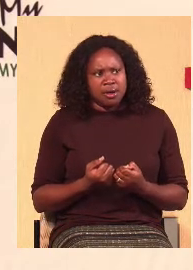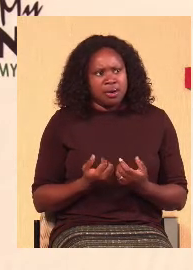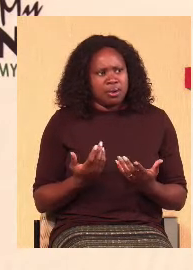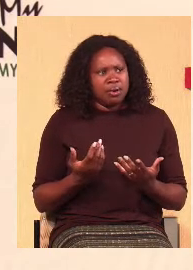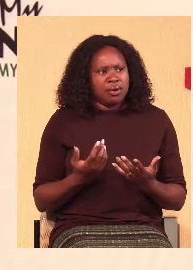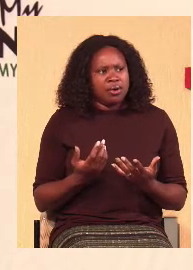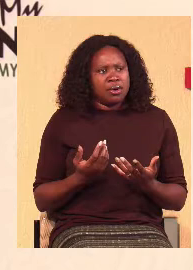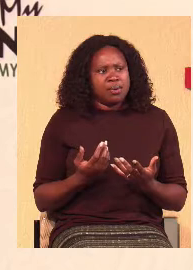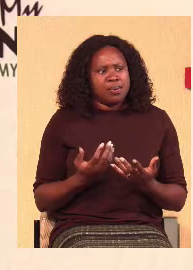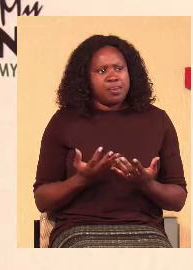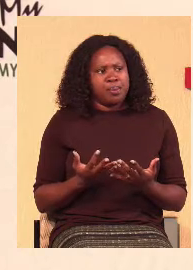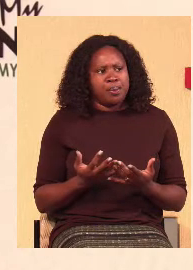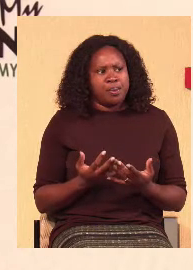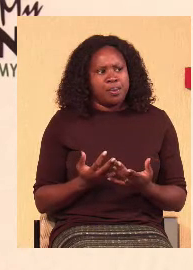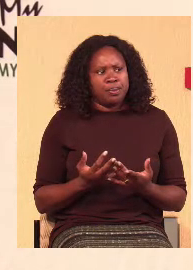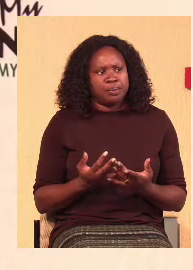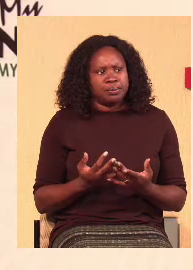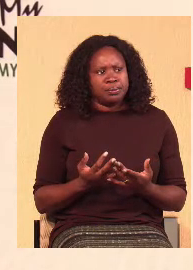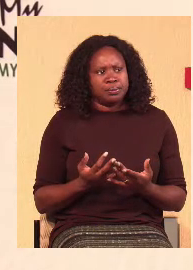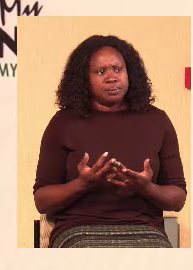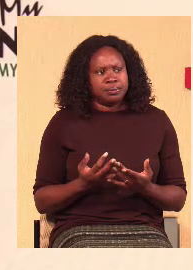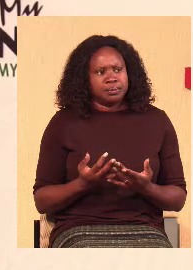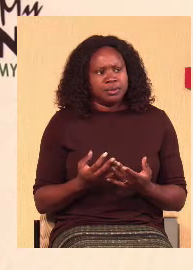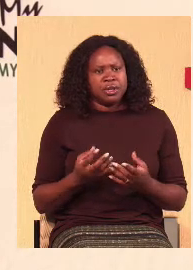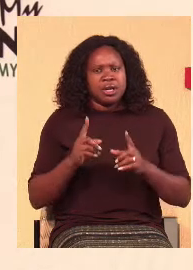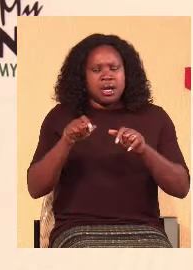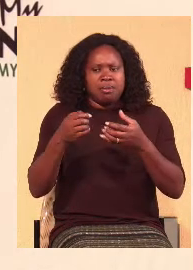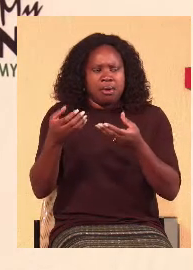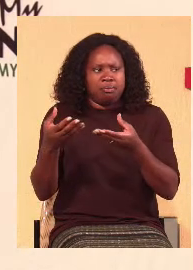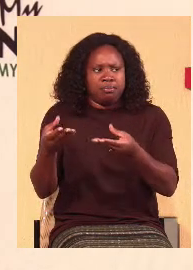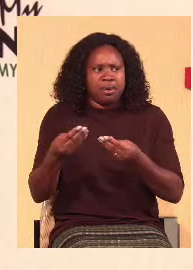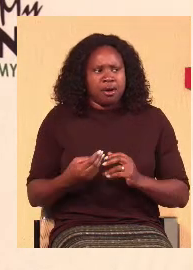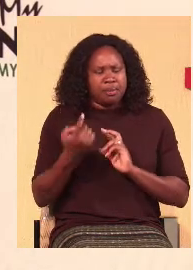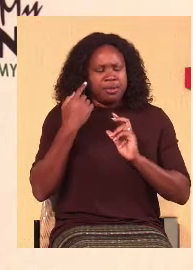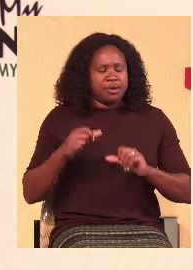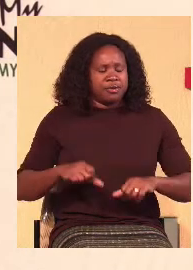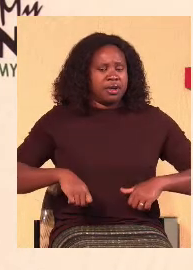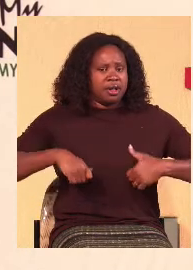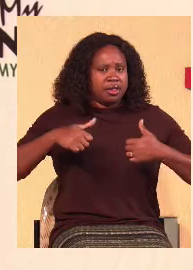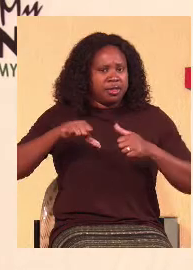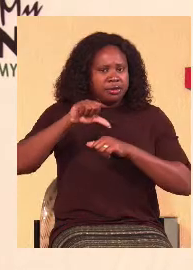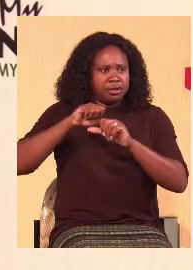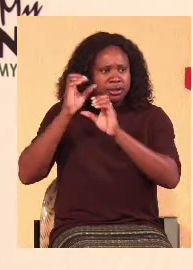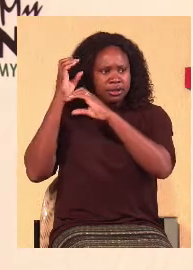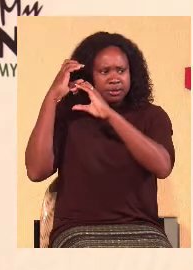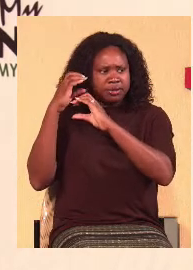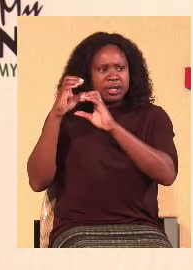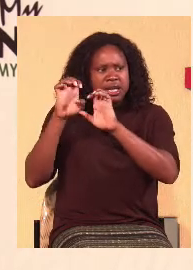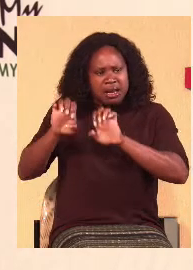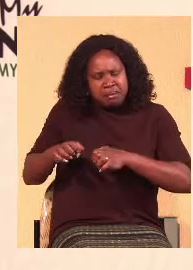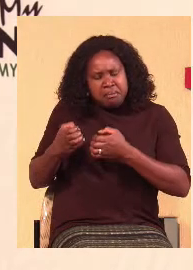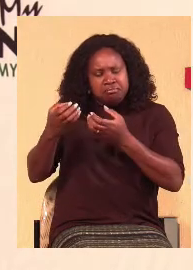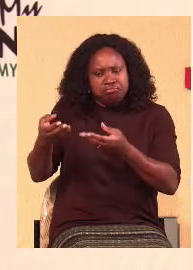you were also at the ceremony where it was received at the Ministry of Health and Social Services. Many of the journalists were